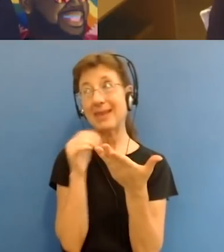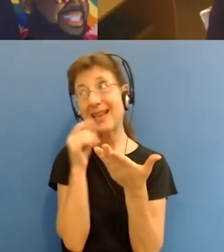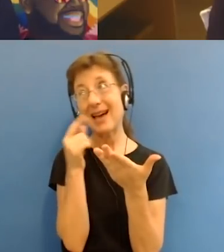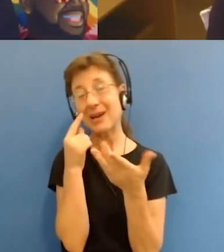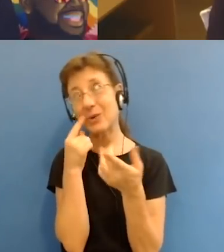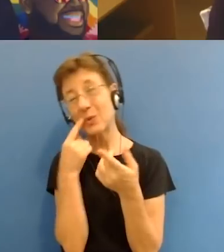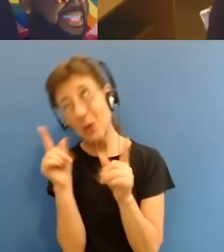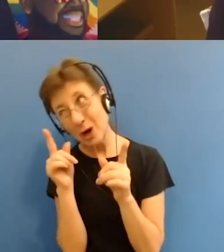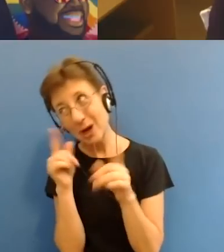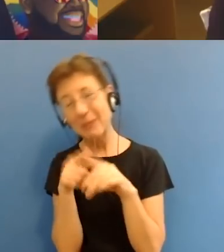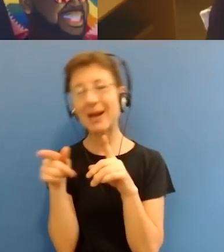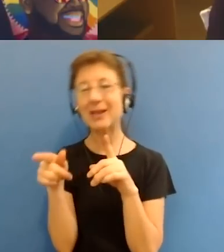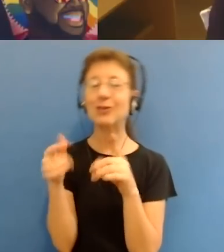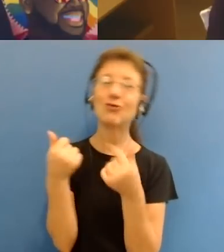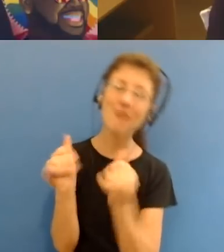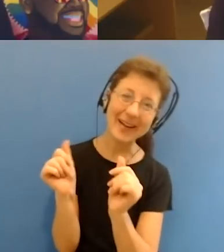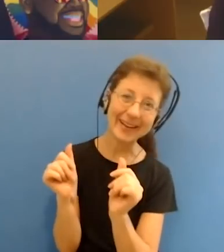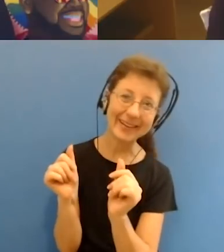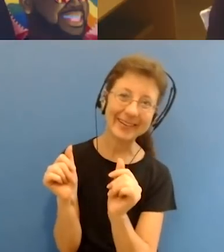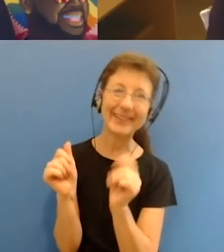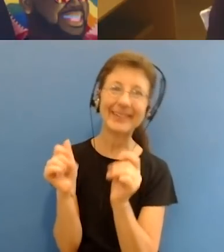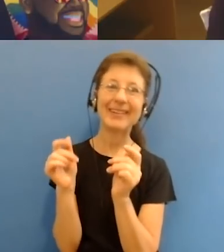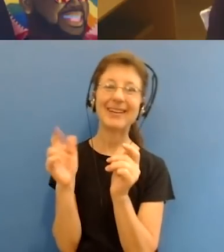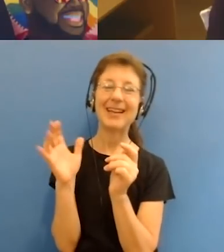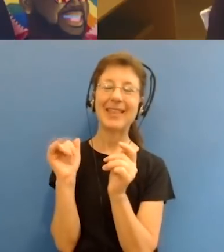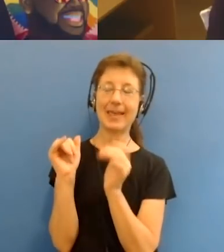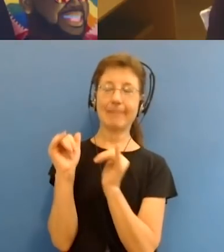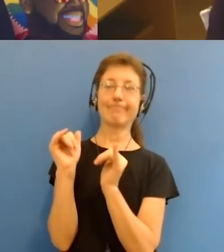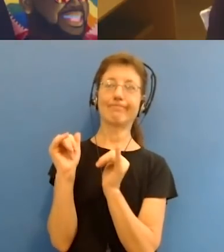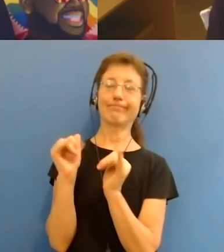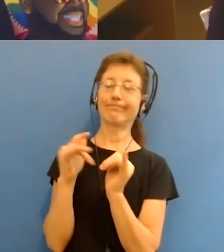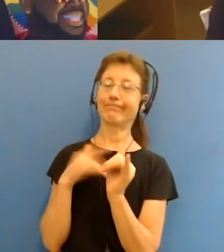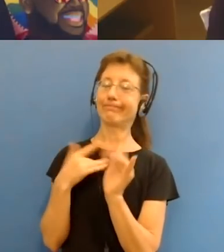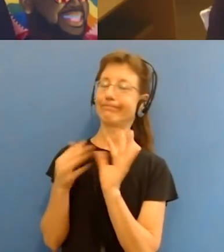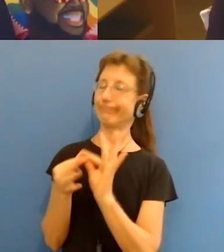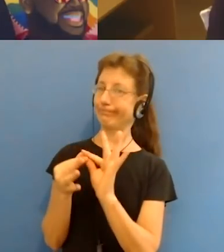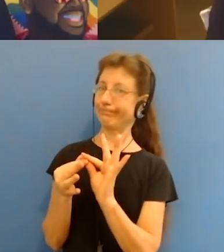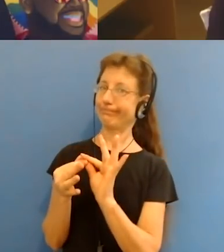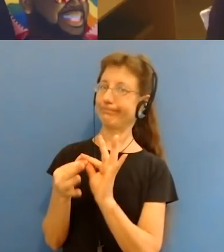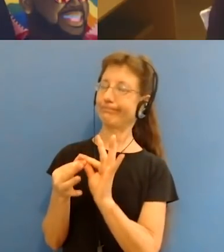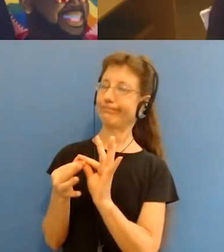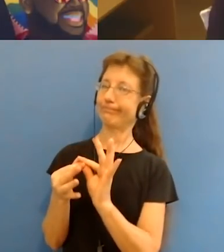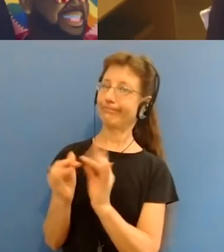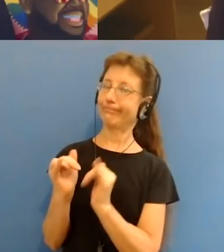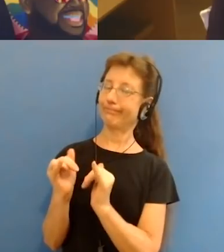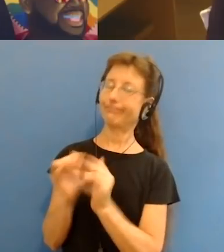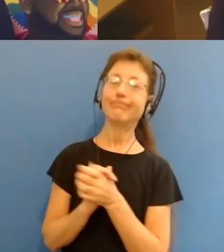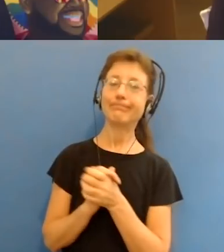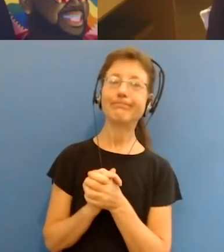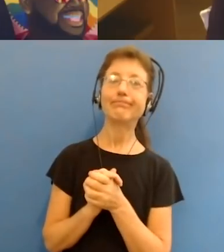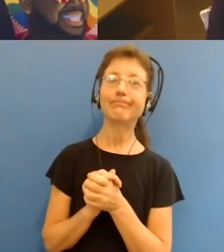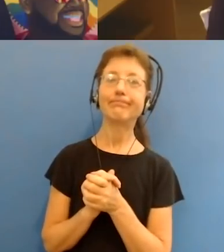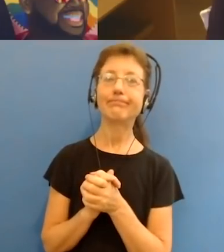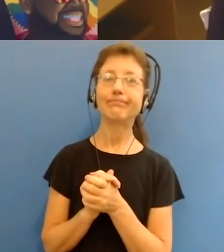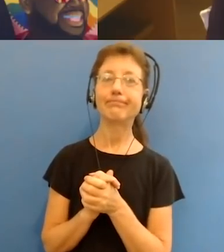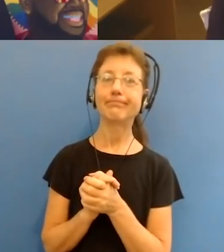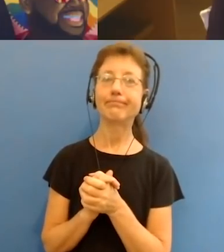You know, but you're trying right now. And I resonate with that really strongly, you know, as well, you know.